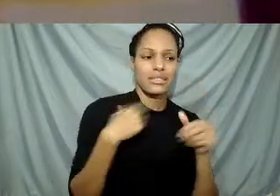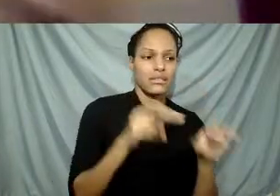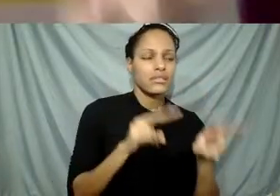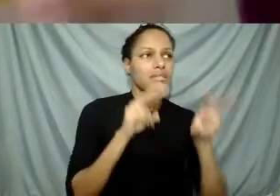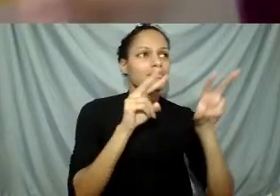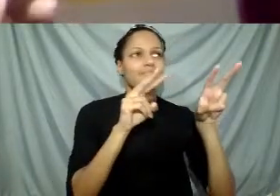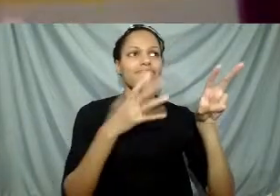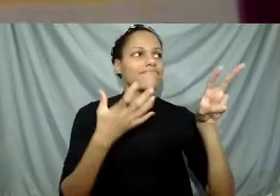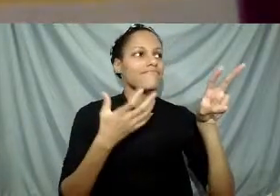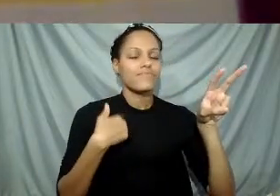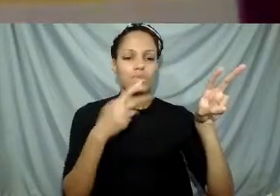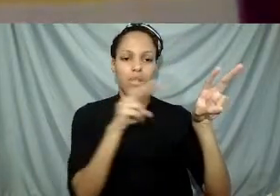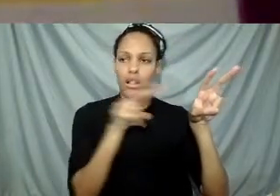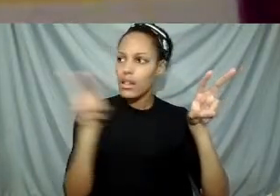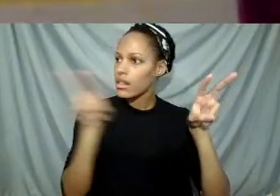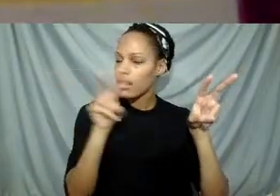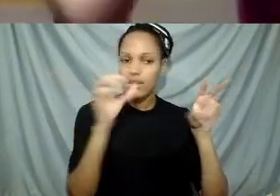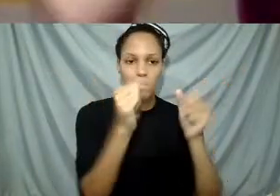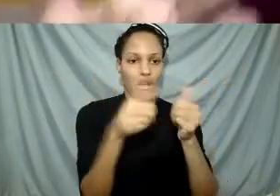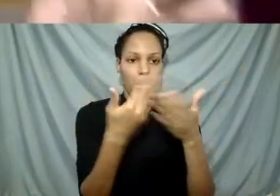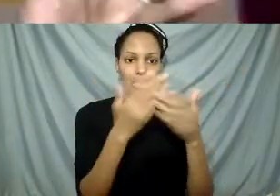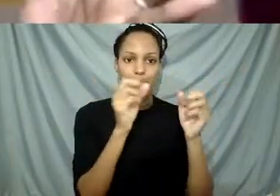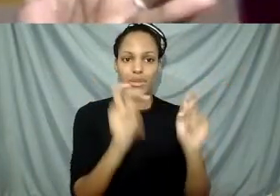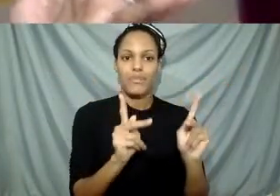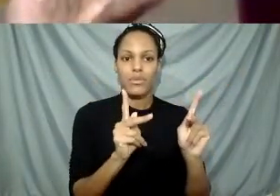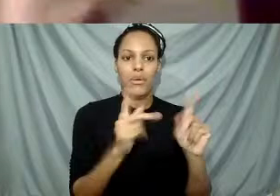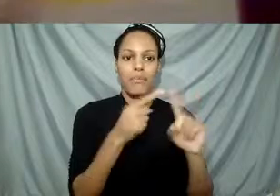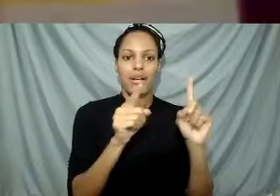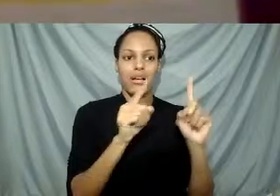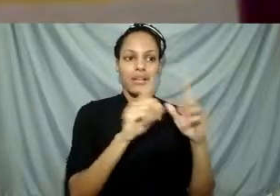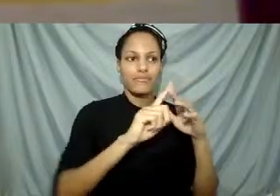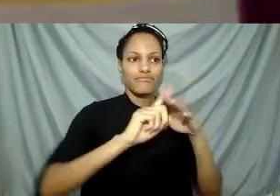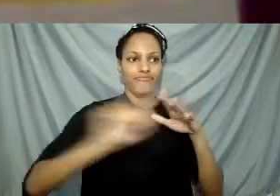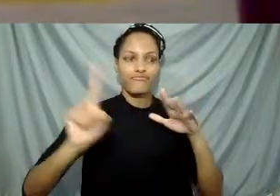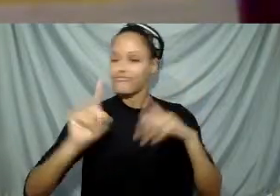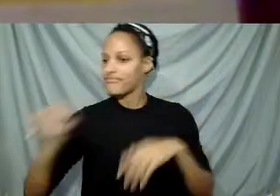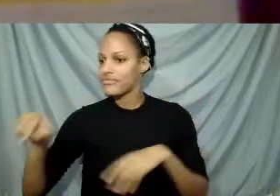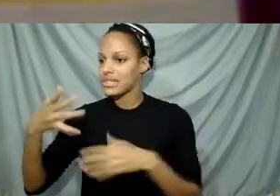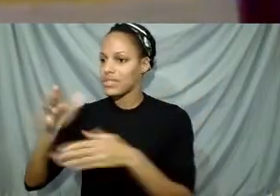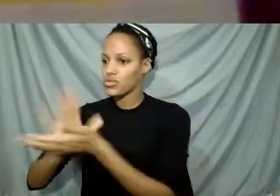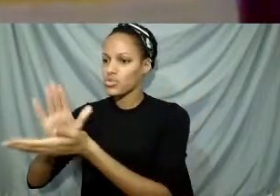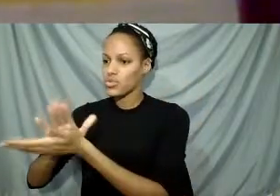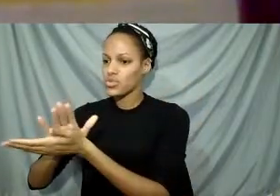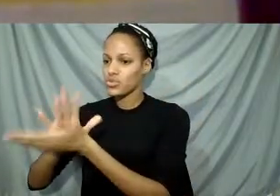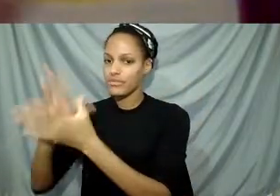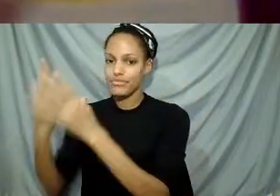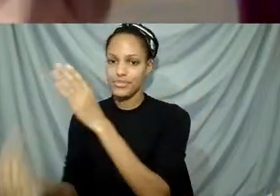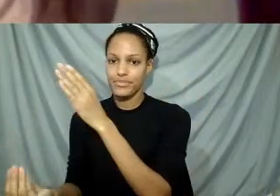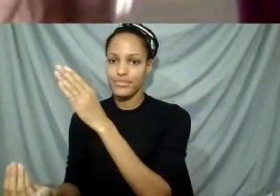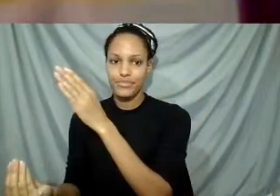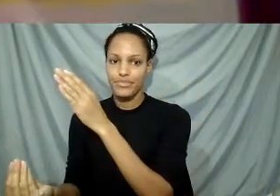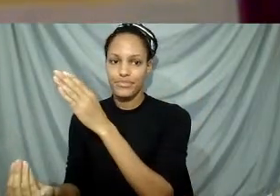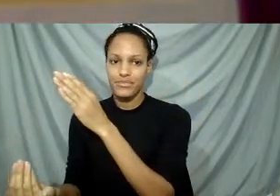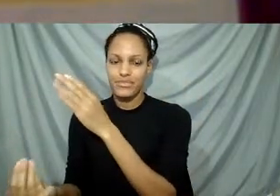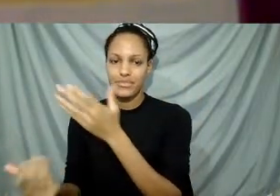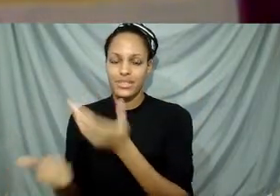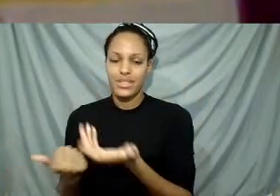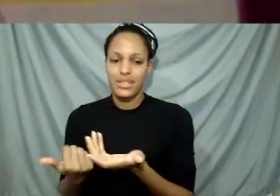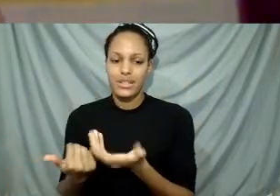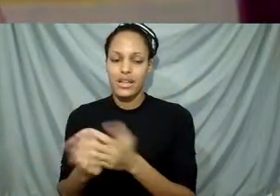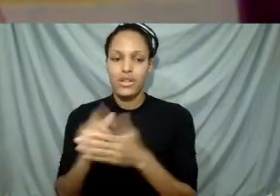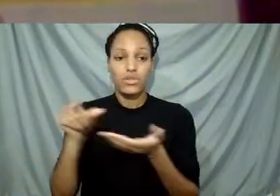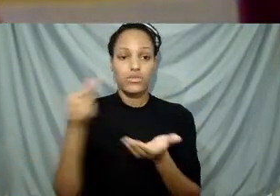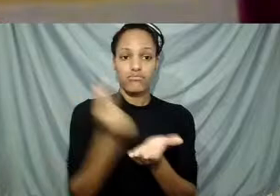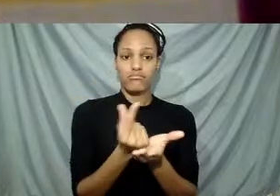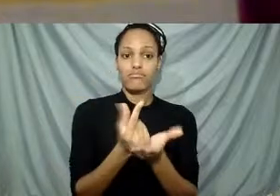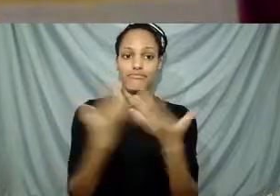to everywhere I turned. And then that was gone when I went to Purchase. So when I graduated and I got